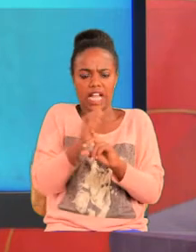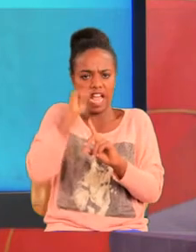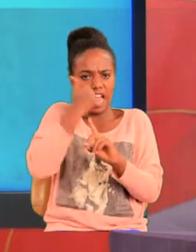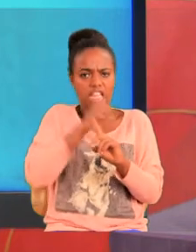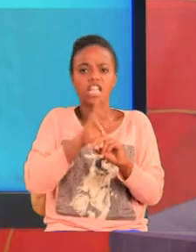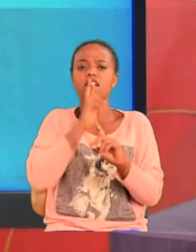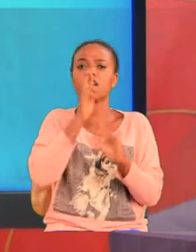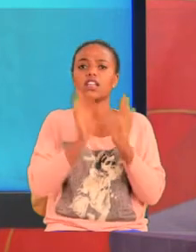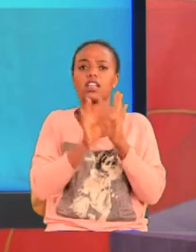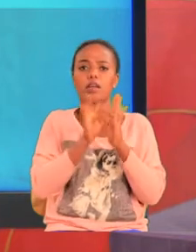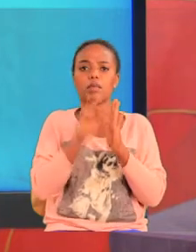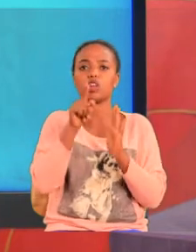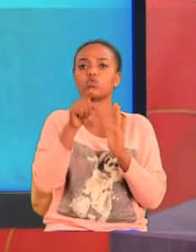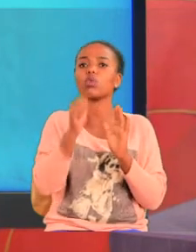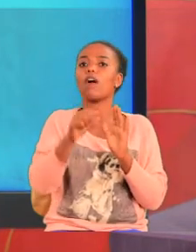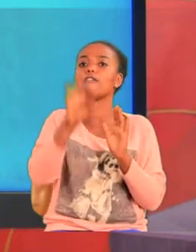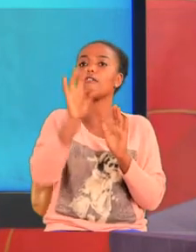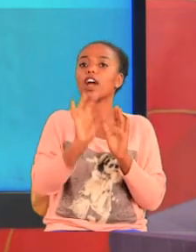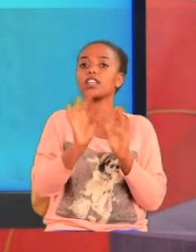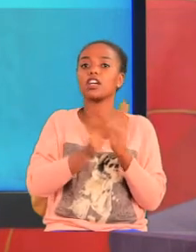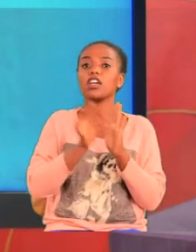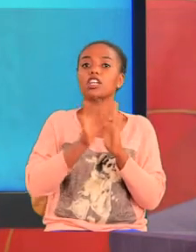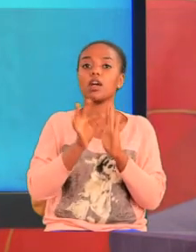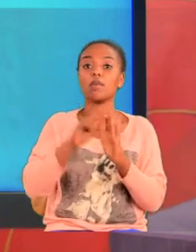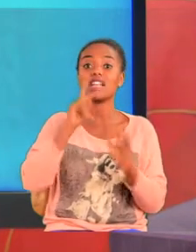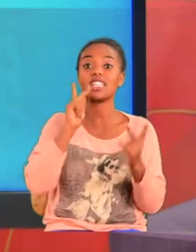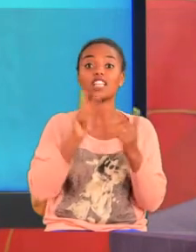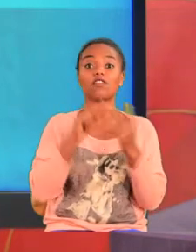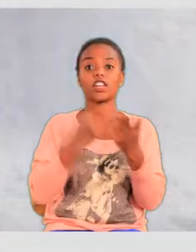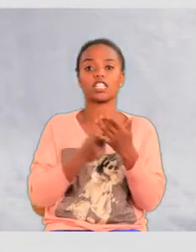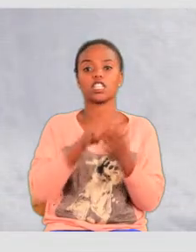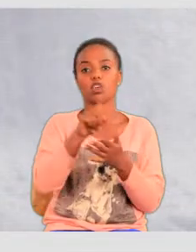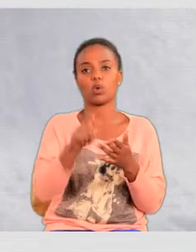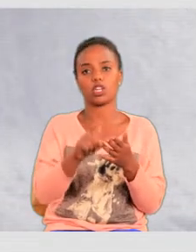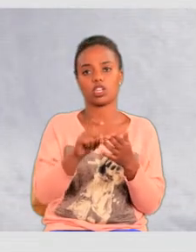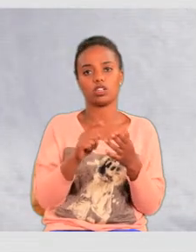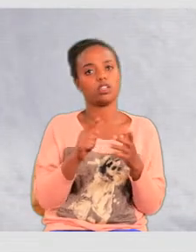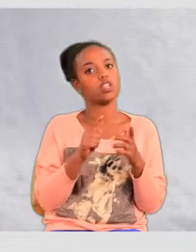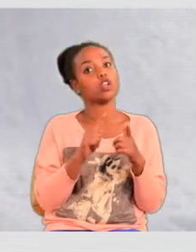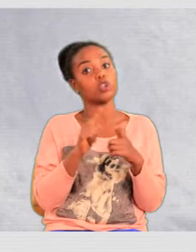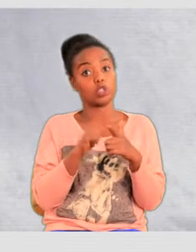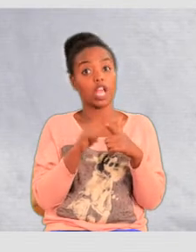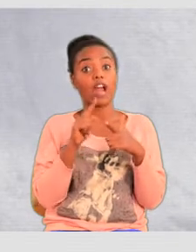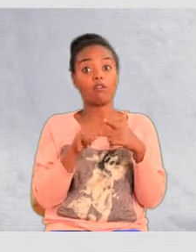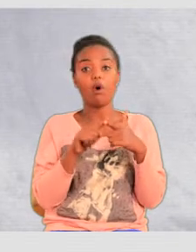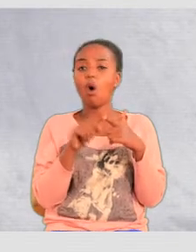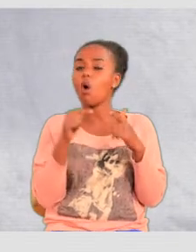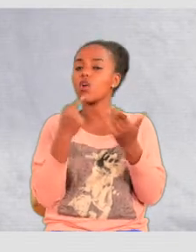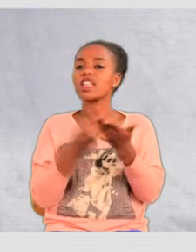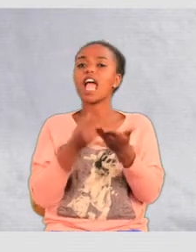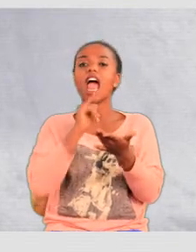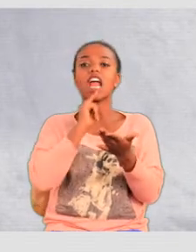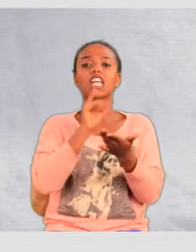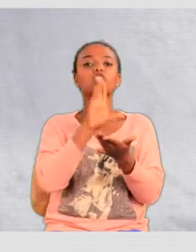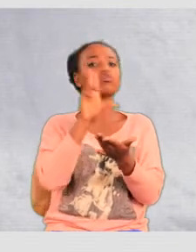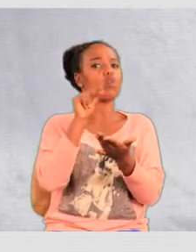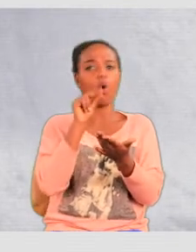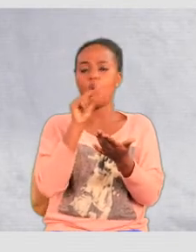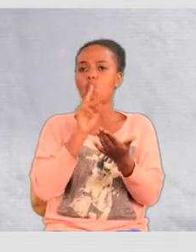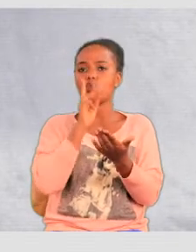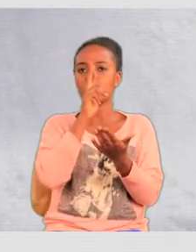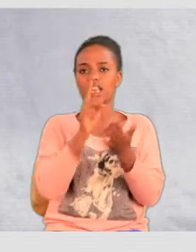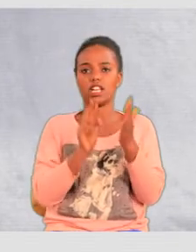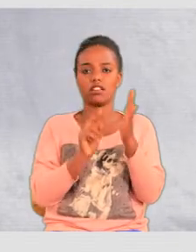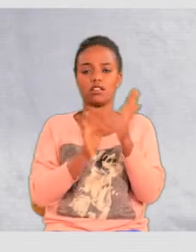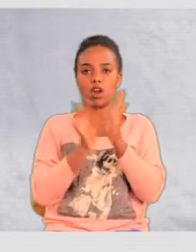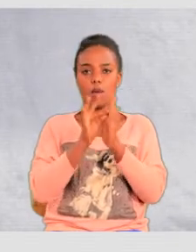number, you can find a number satisfying this equation. Therefore, there is no real number